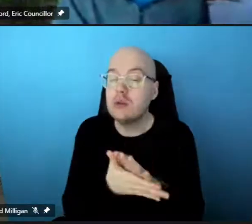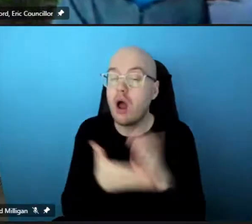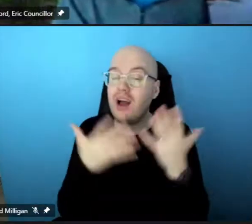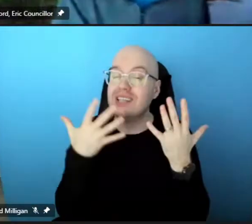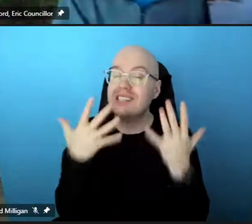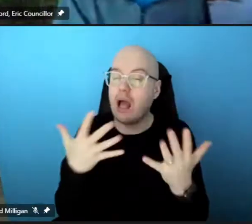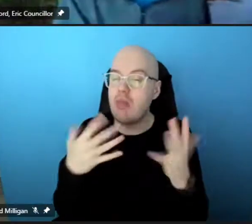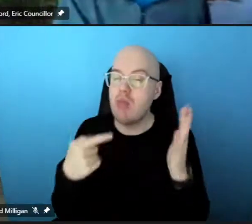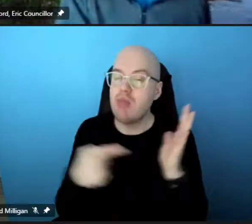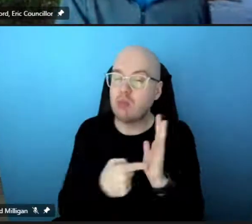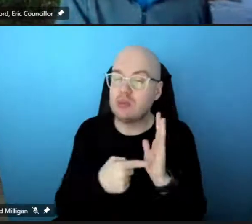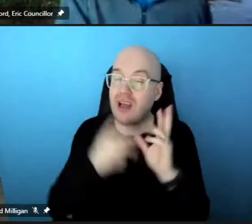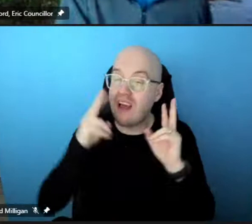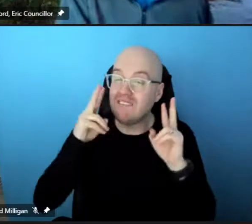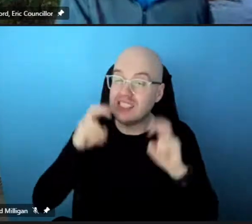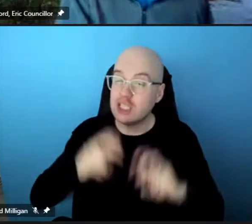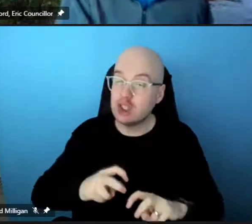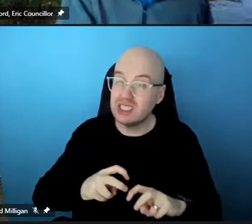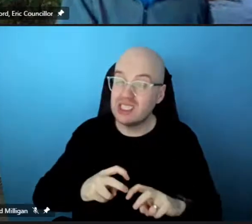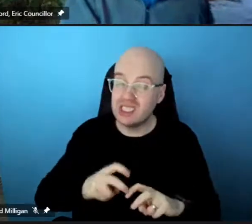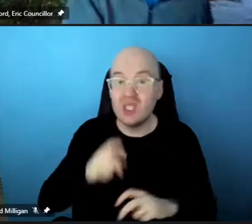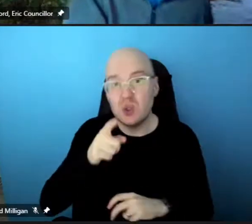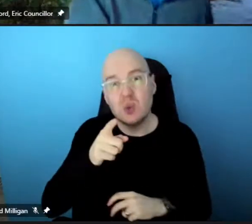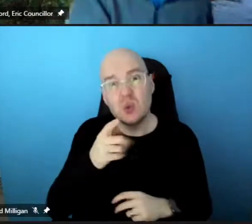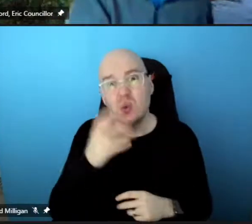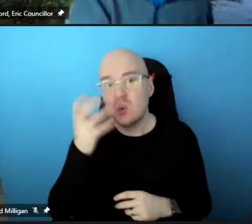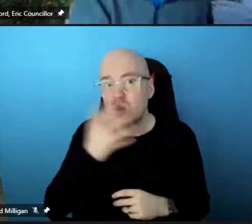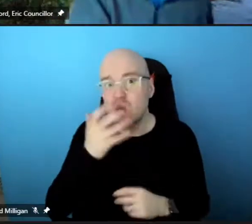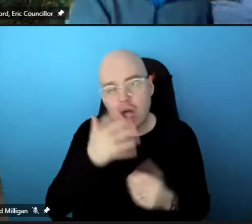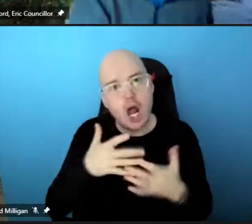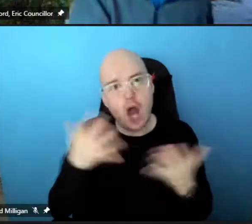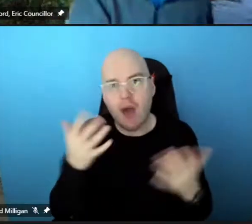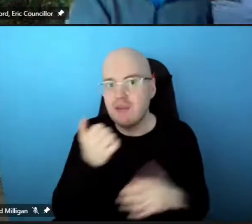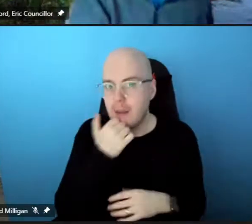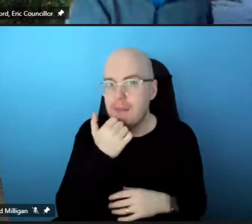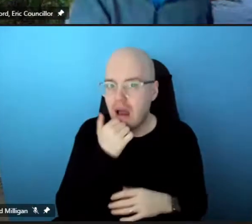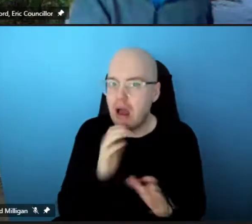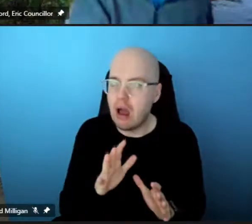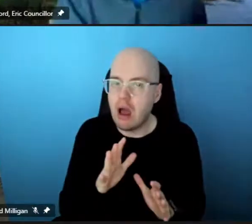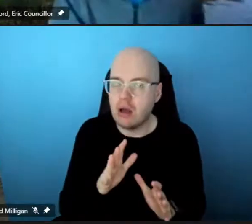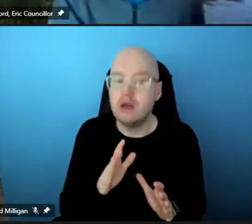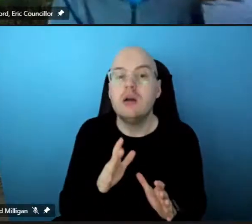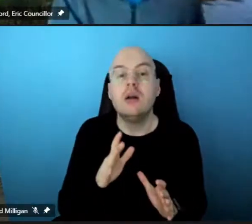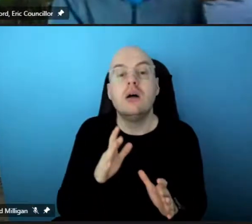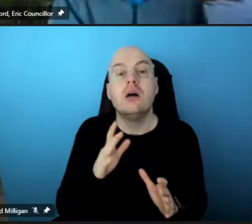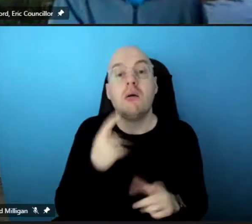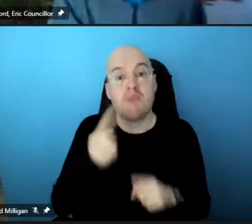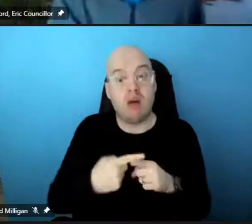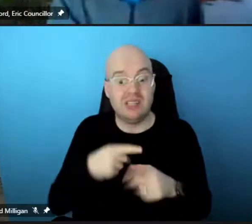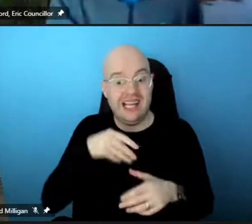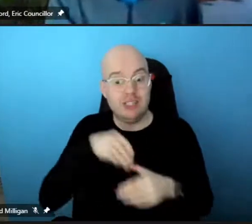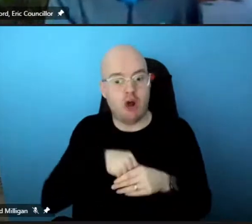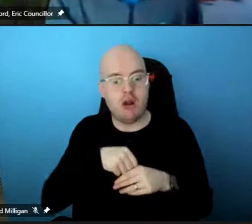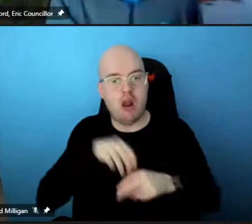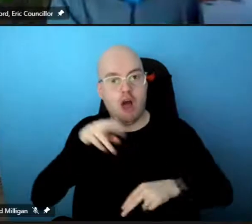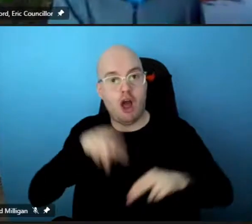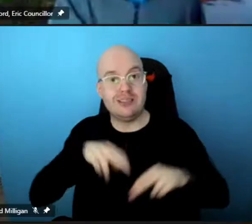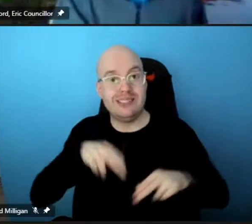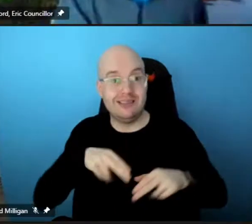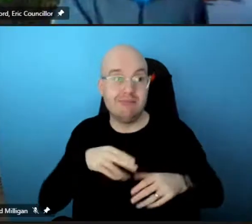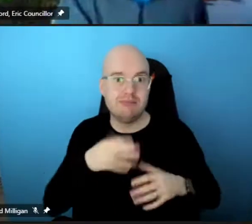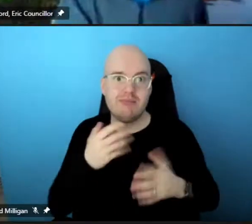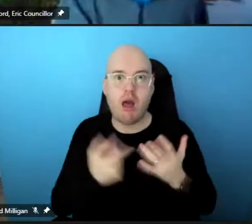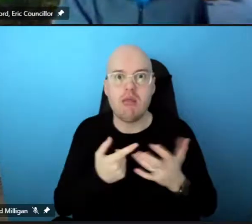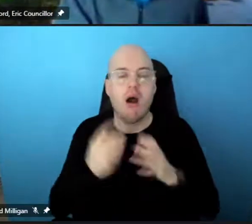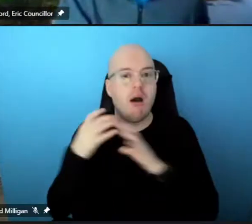number. Given the ongoing pressure on council services within the internal audit function, we undertook some work